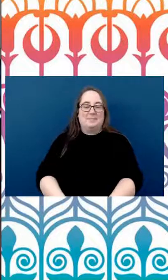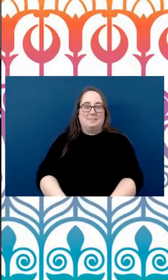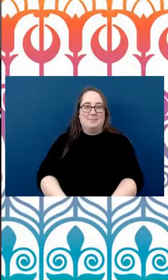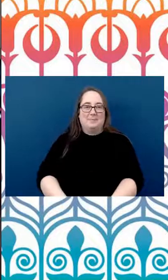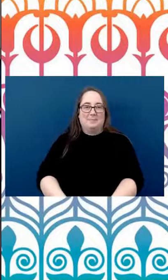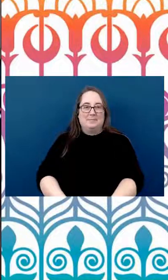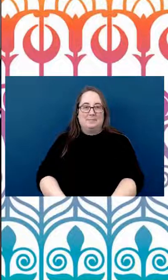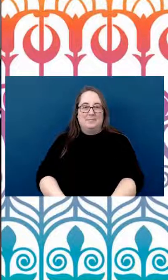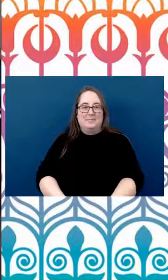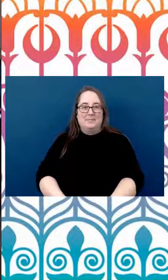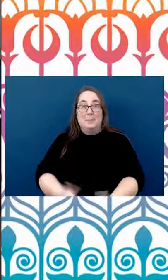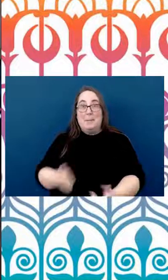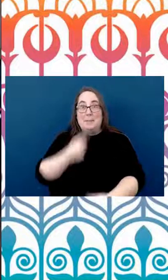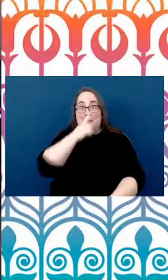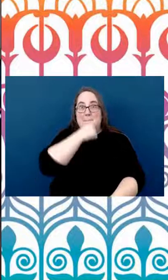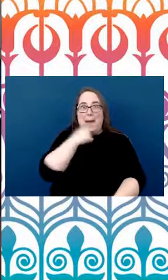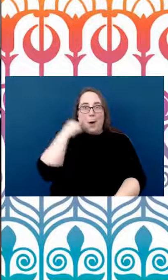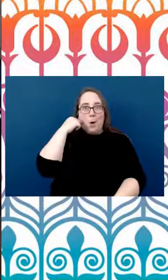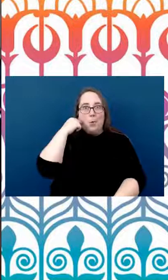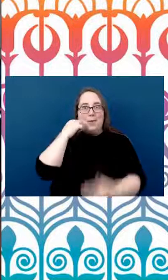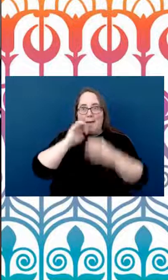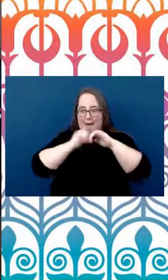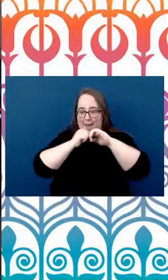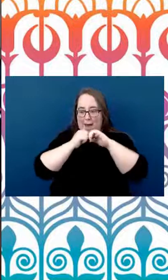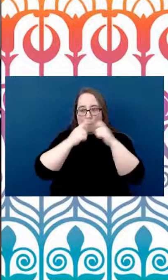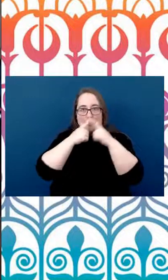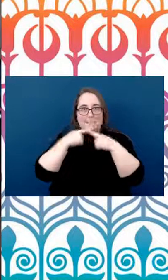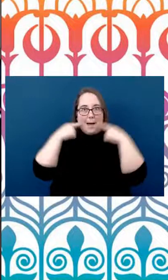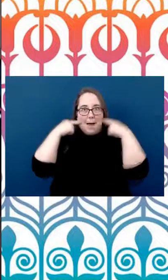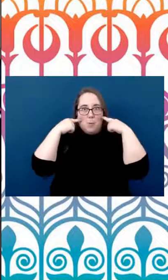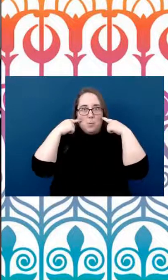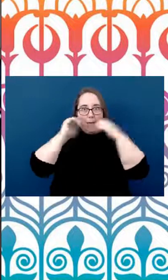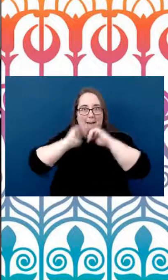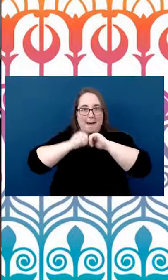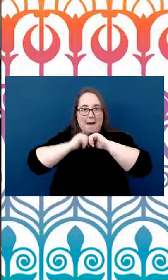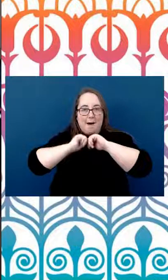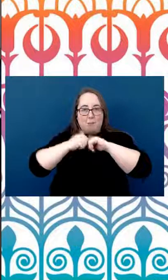What about a mouth? How do you make a mouth out of a tomato?